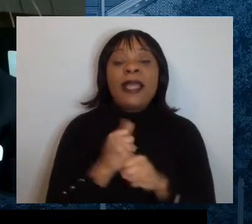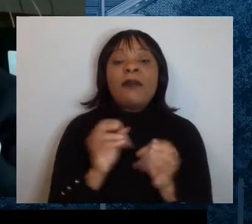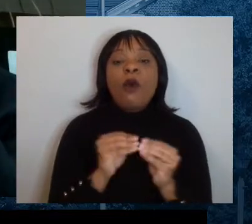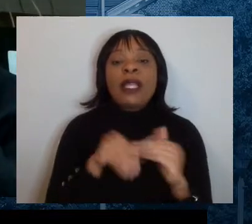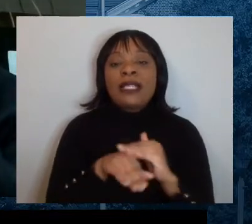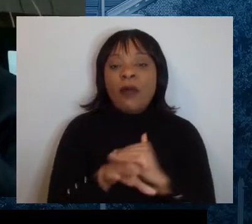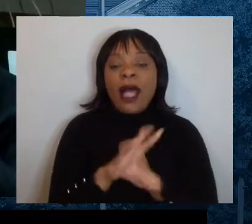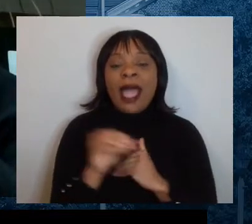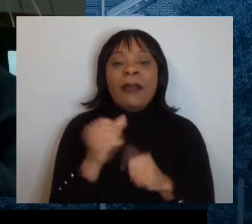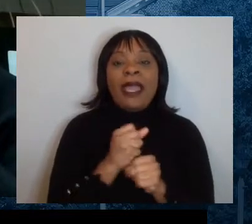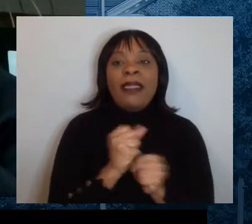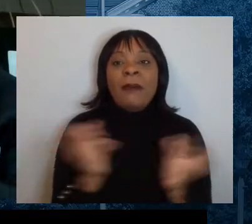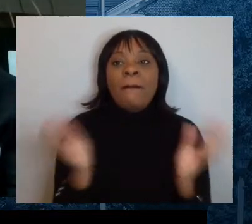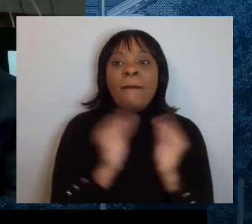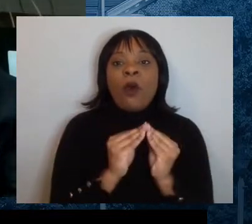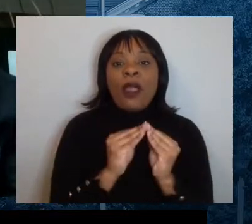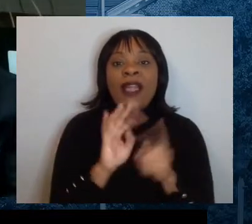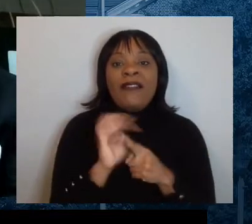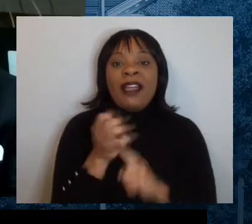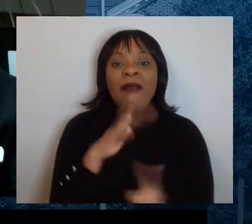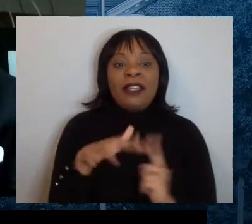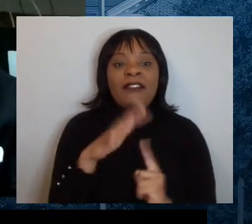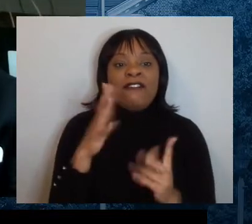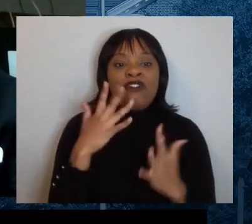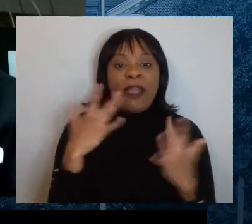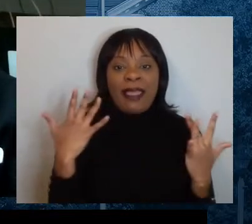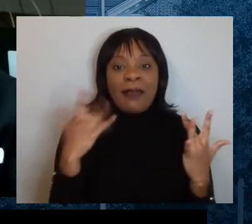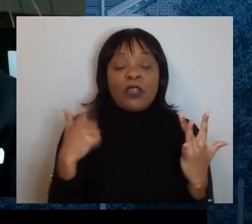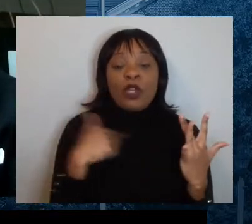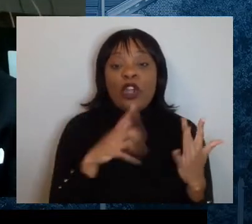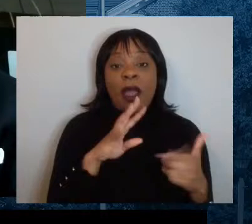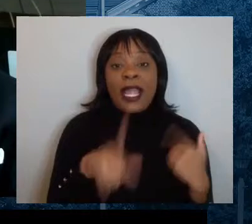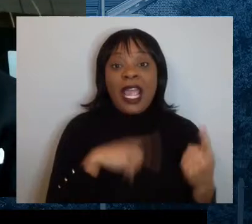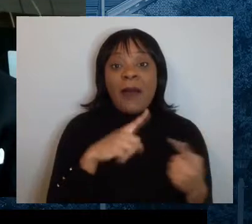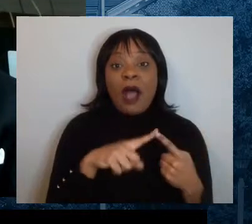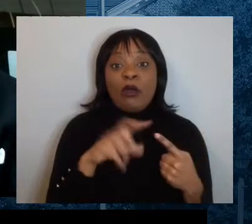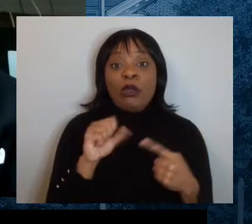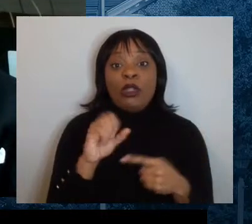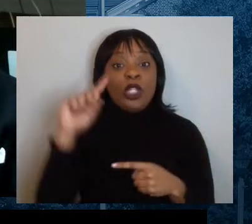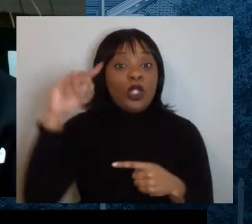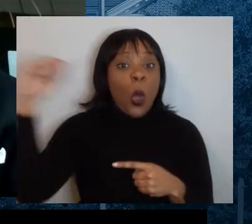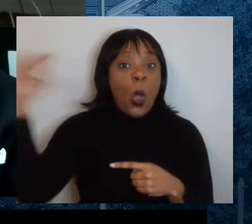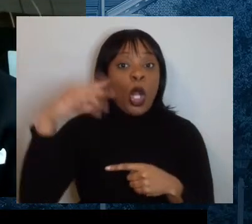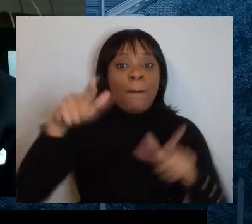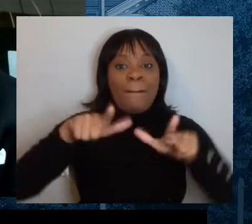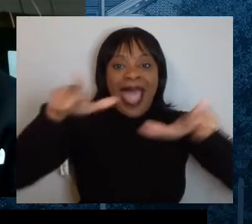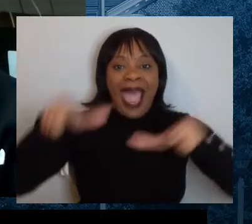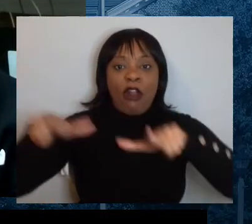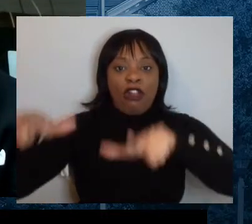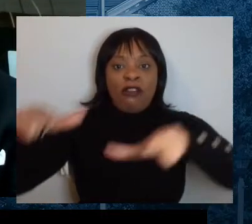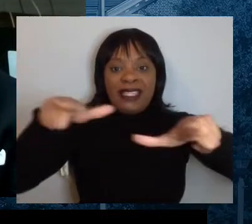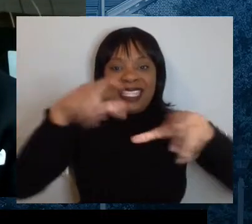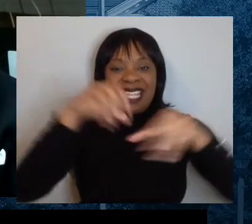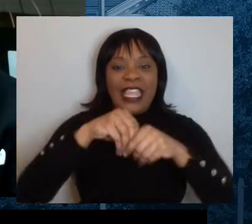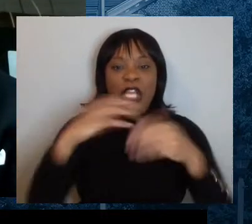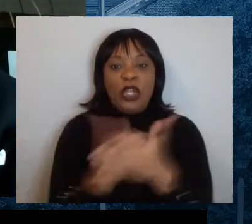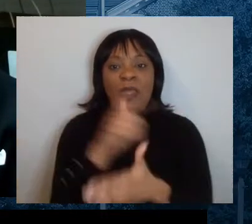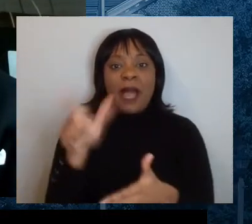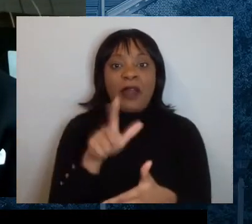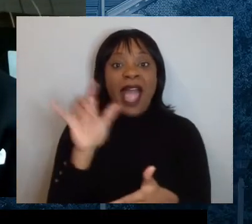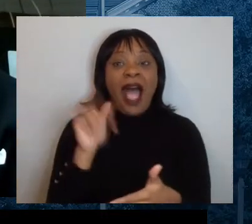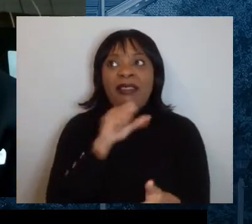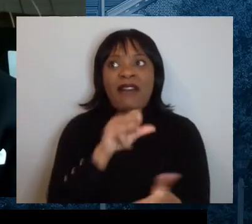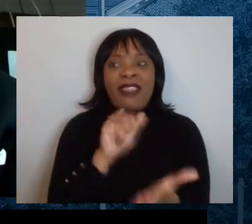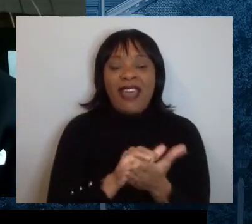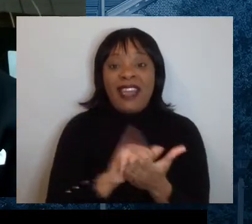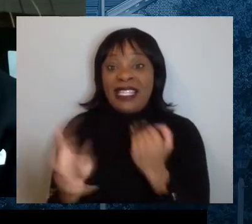more environmentally friendly. Because we're even talking about solar panels on this new library. So I love that. That's like saving money and saving